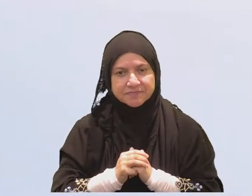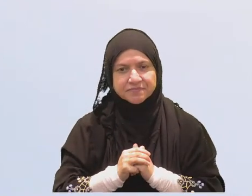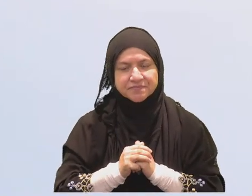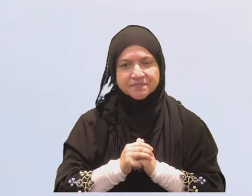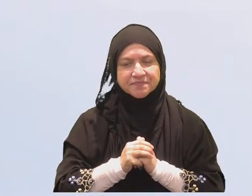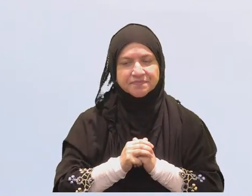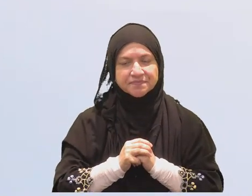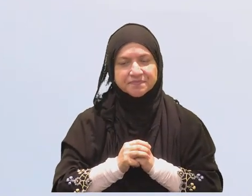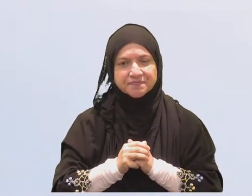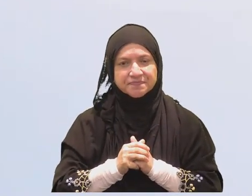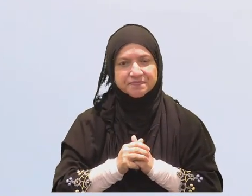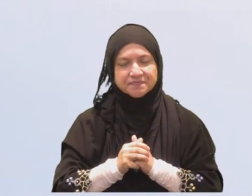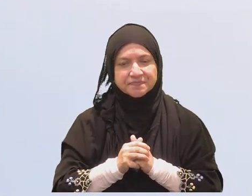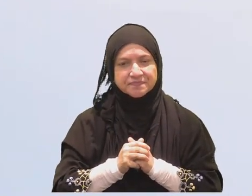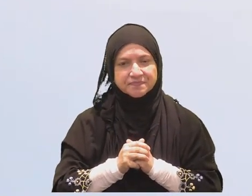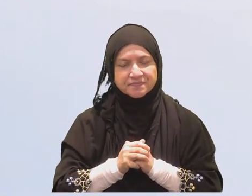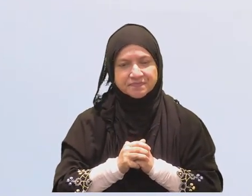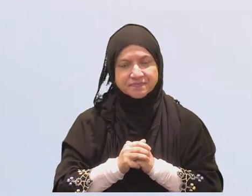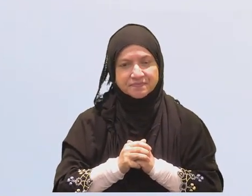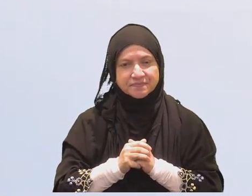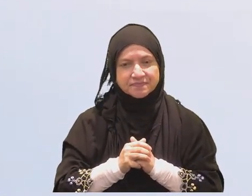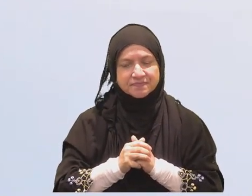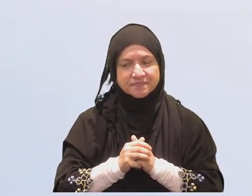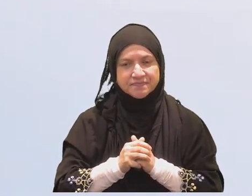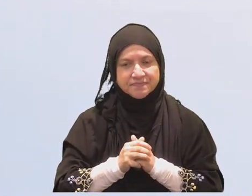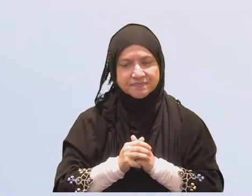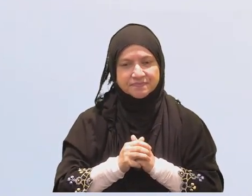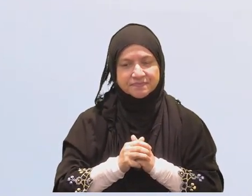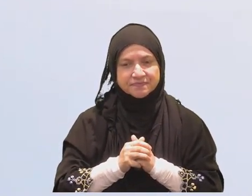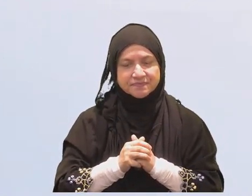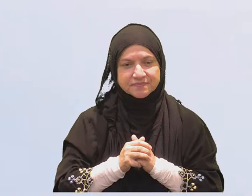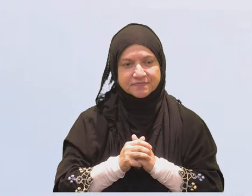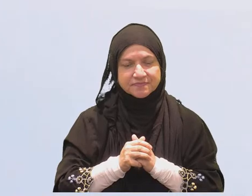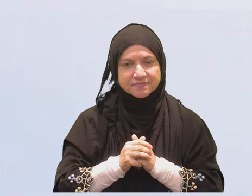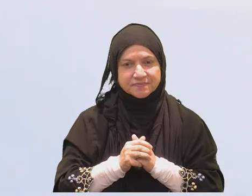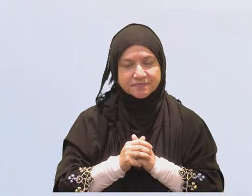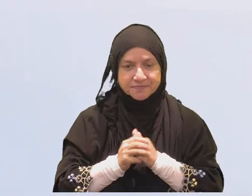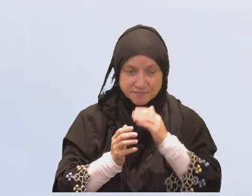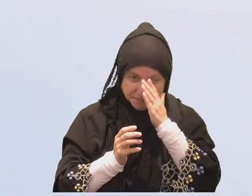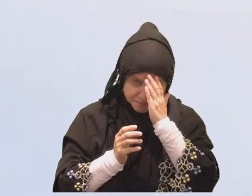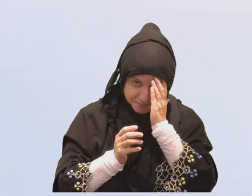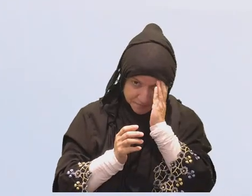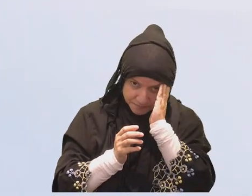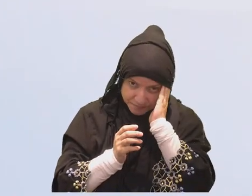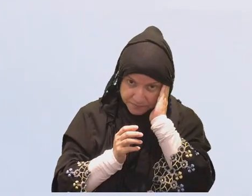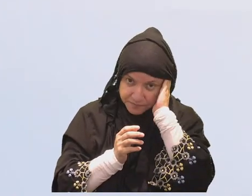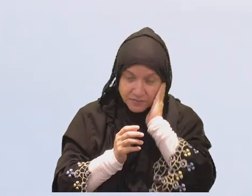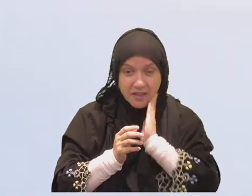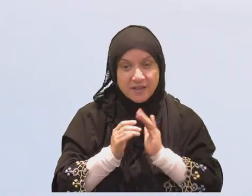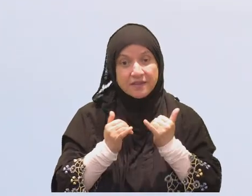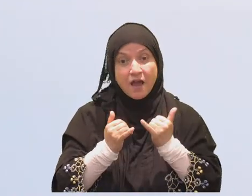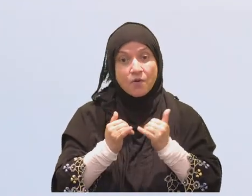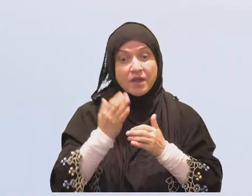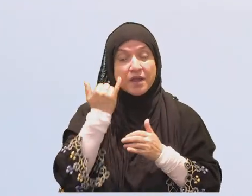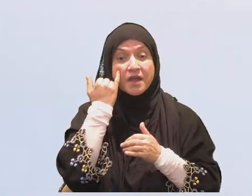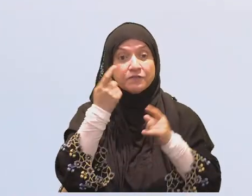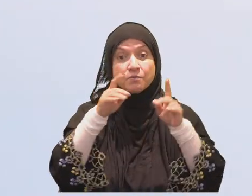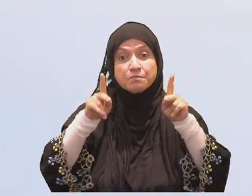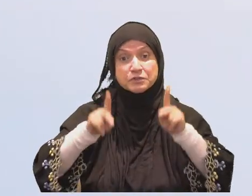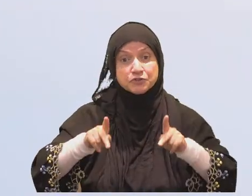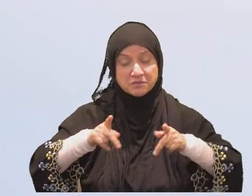our liberation. And the more deeper a person's worship of themselves, the deeper their